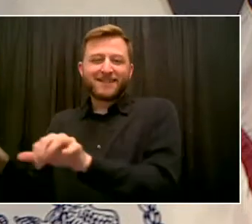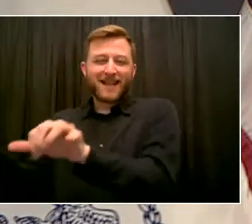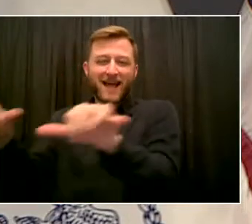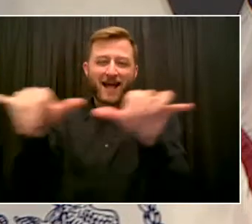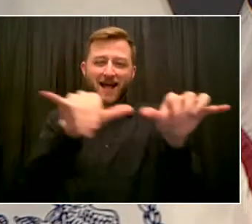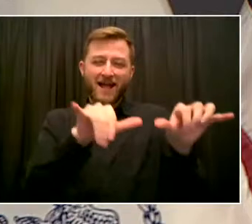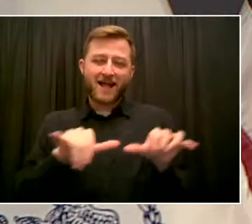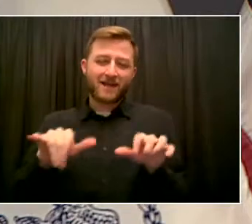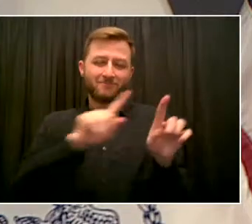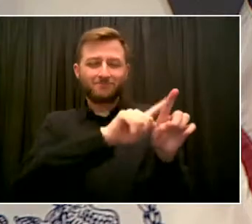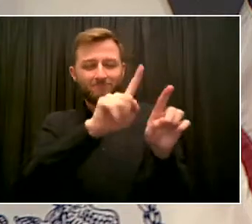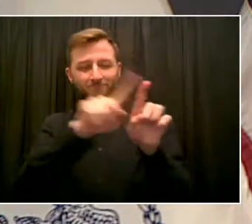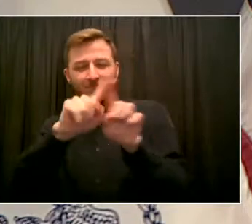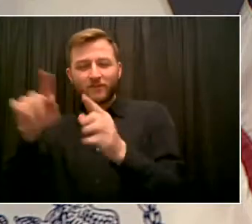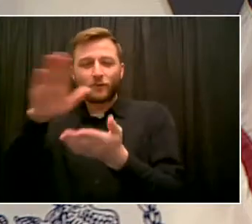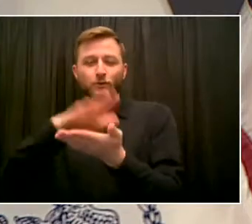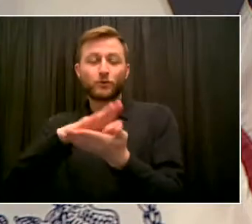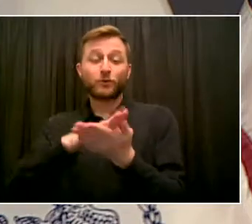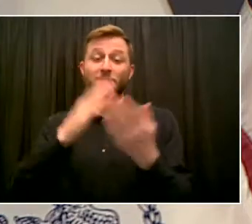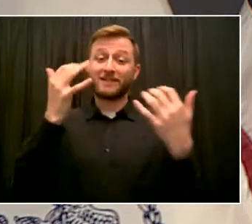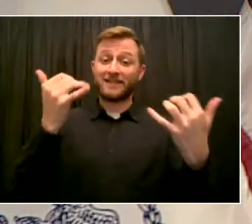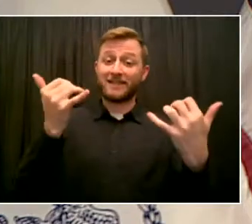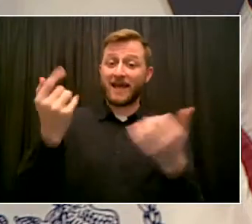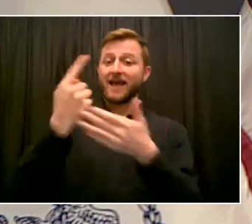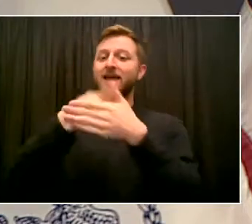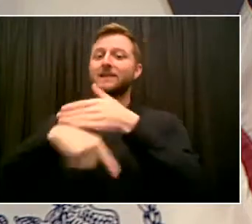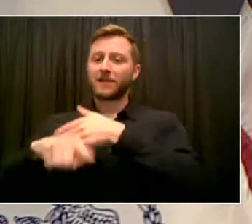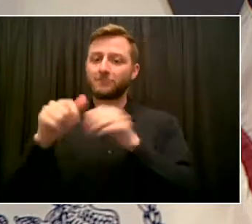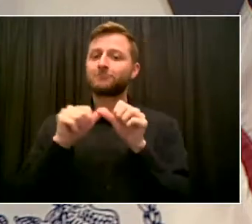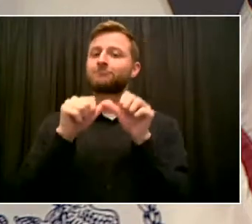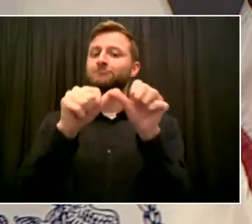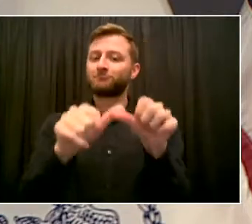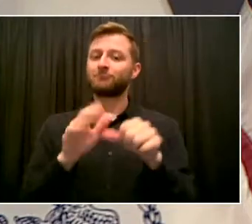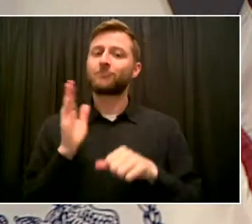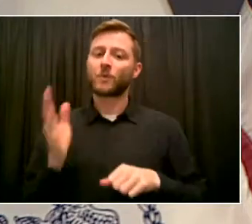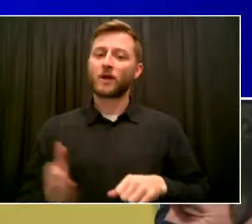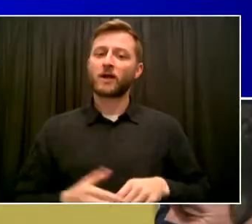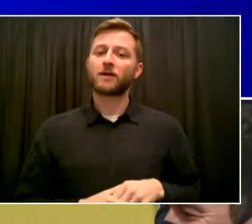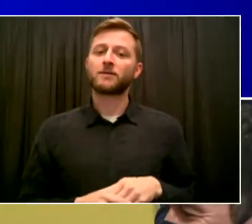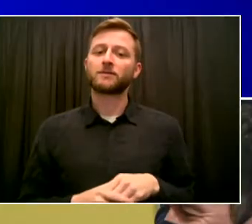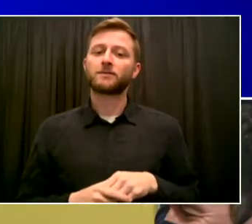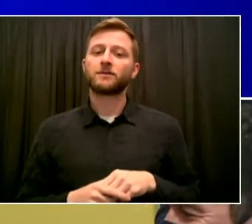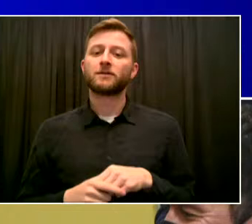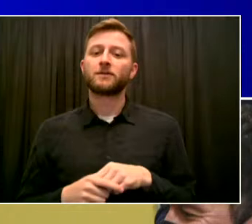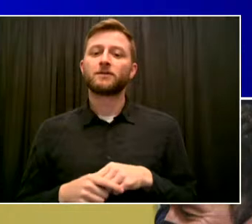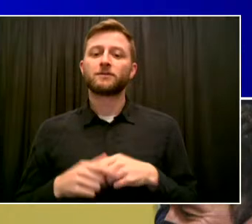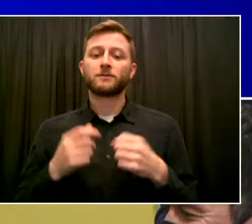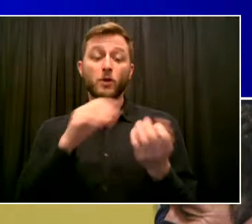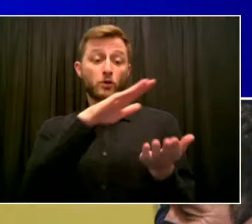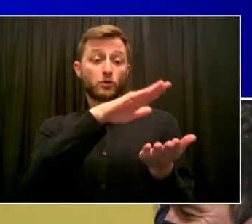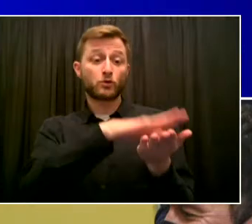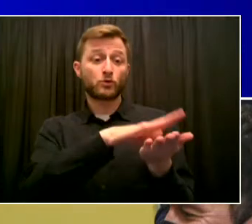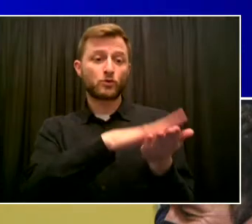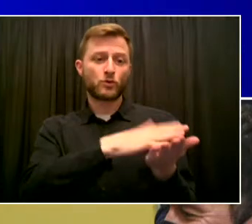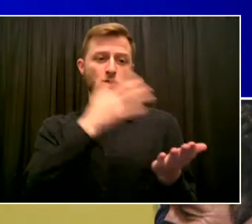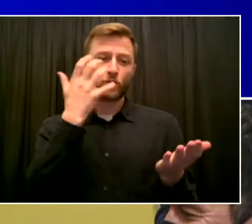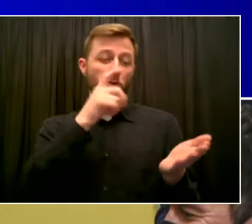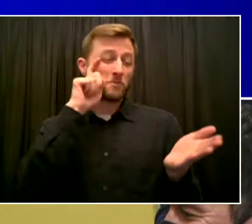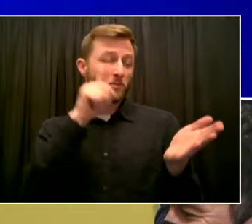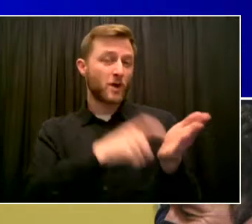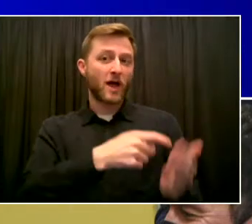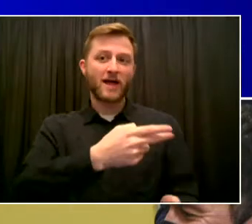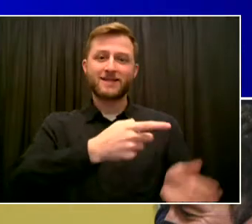next week. We saw a lot of energy. We saw a lot of schools where there was great demand. Now, that's a wonderful